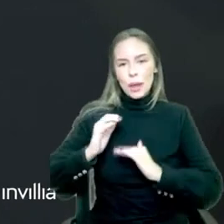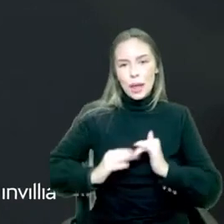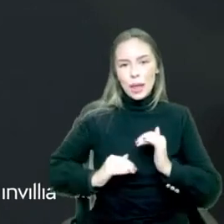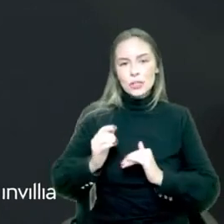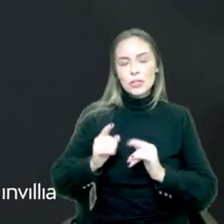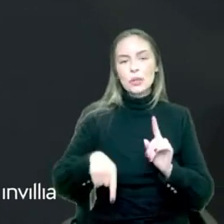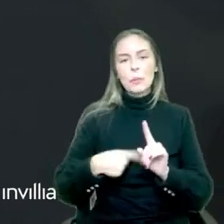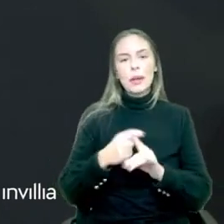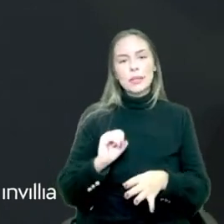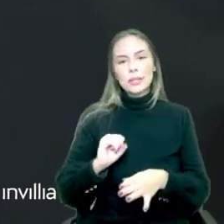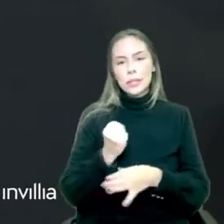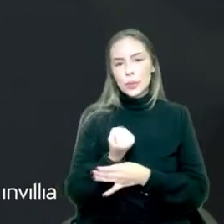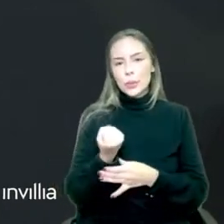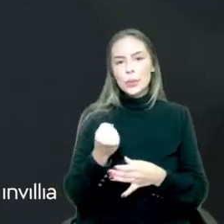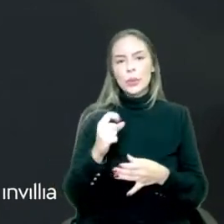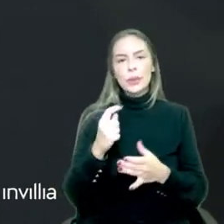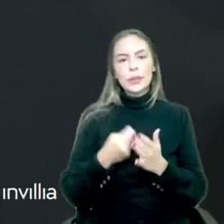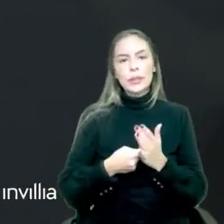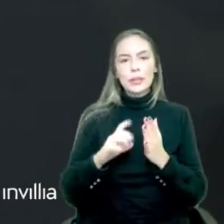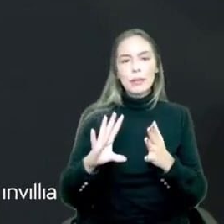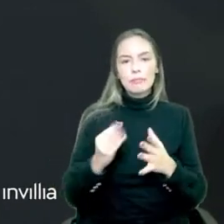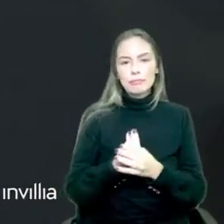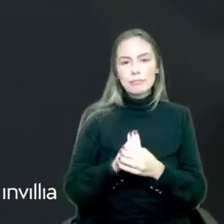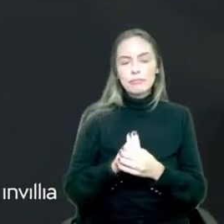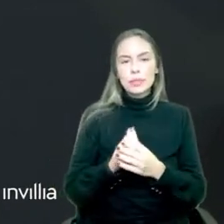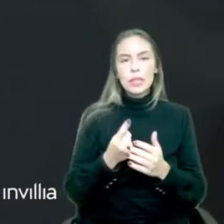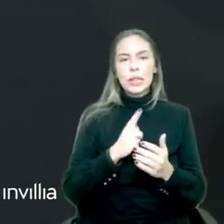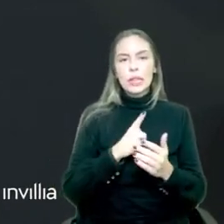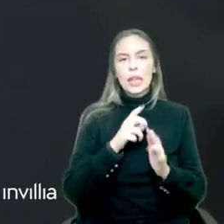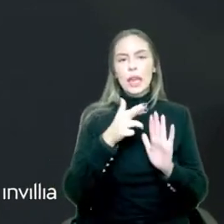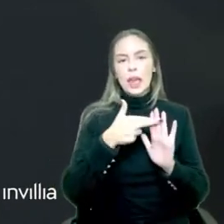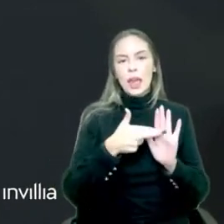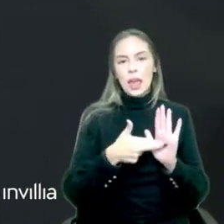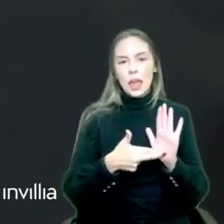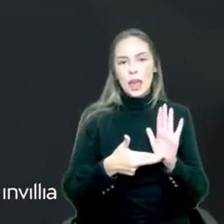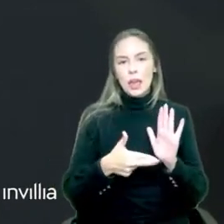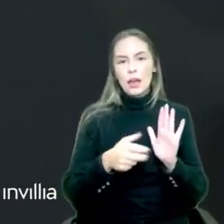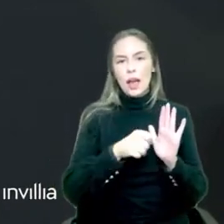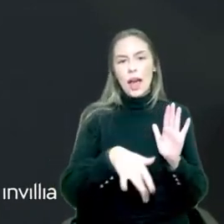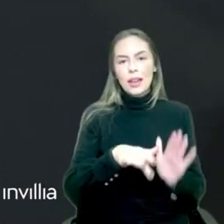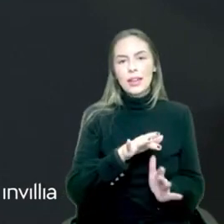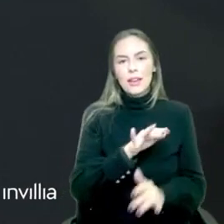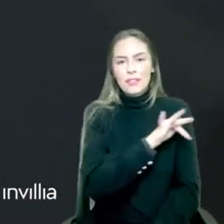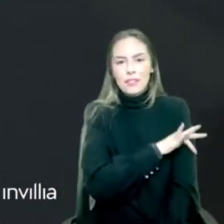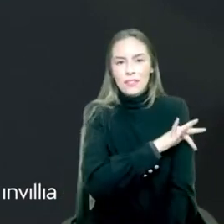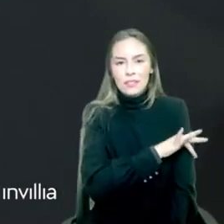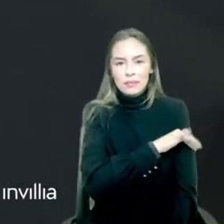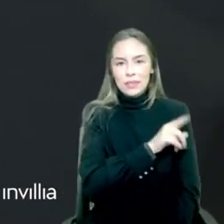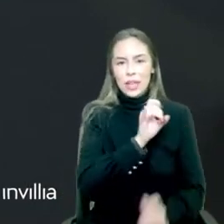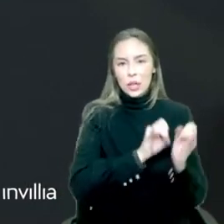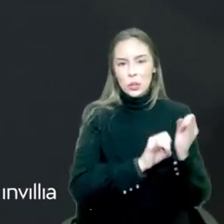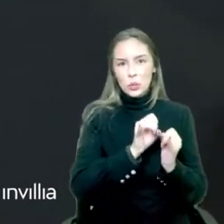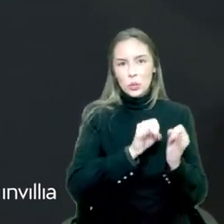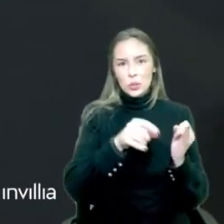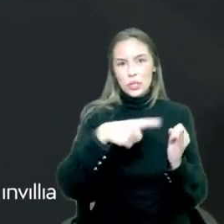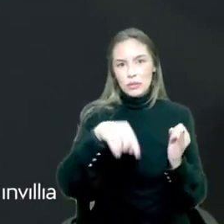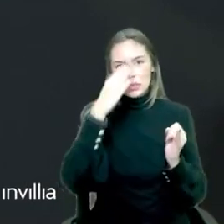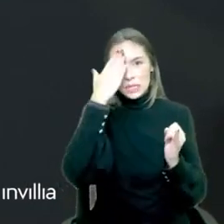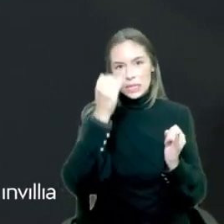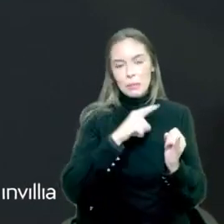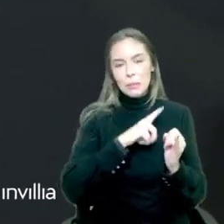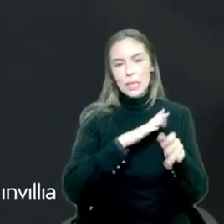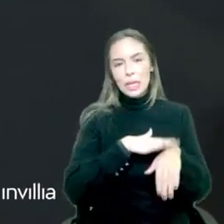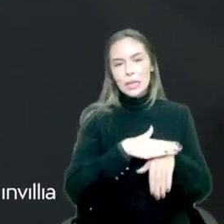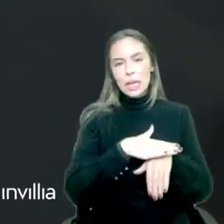incorporate, there is a lot of regulation in pharmaceutical industries, as you guys might know. a lot of time for you to develop a new drug.